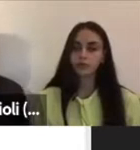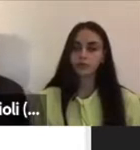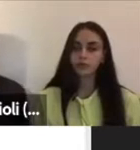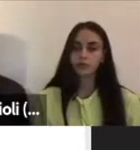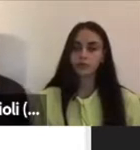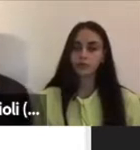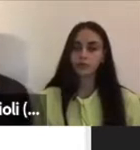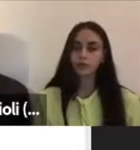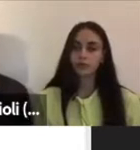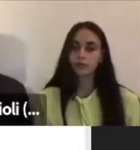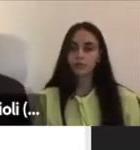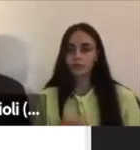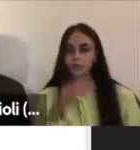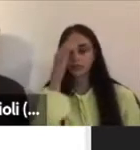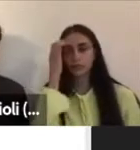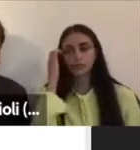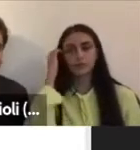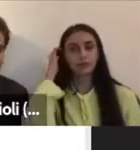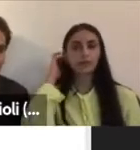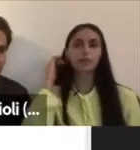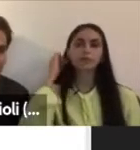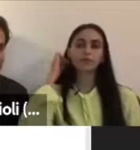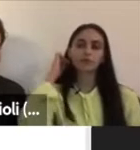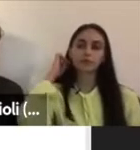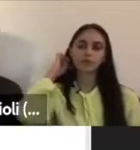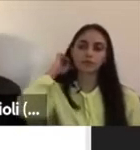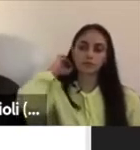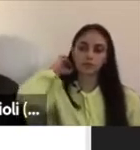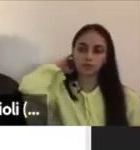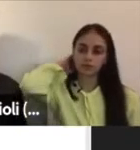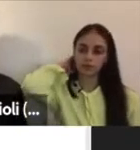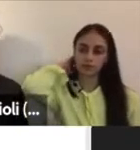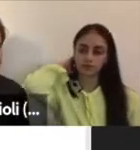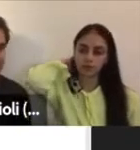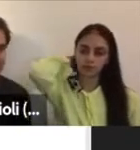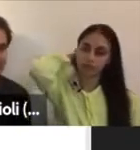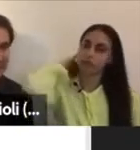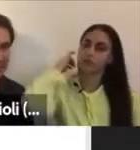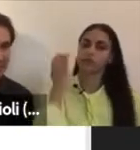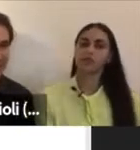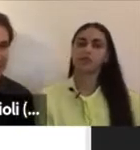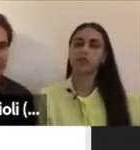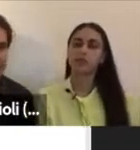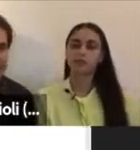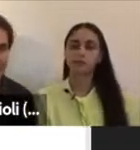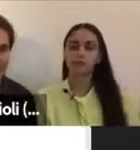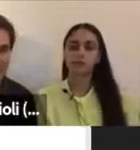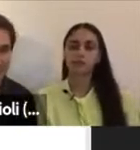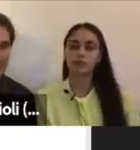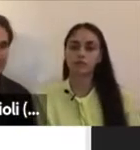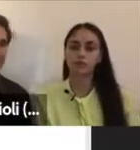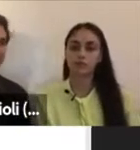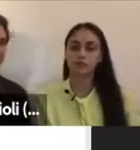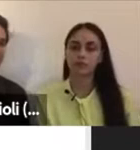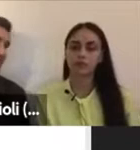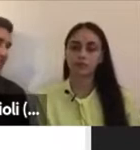on top of it. On the right, you can see some of the beehives, and inside you can see my granddad Vale and some old